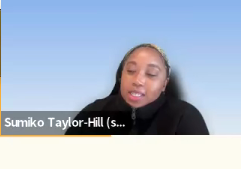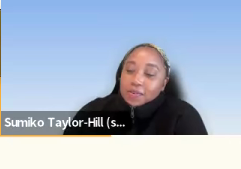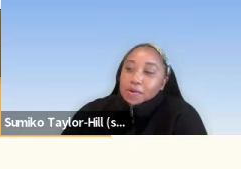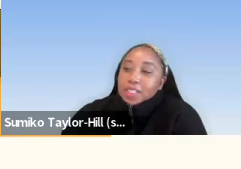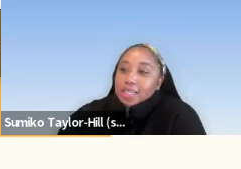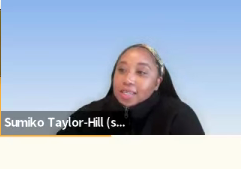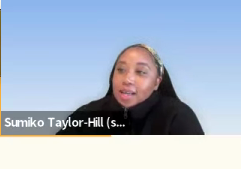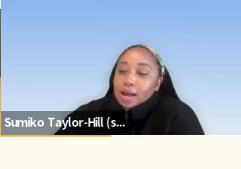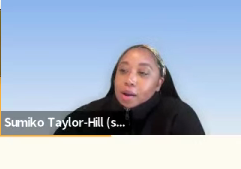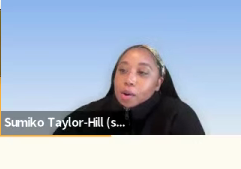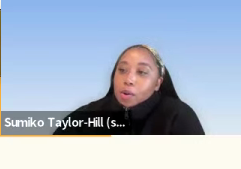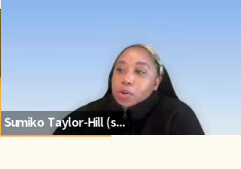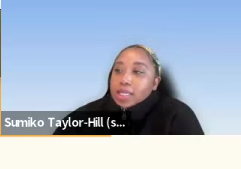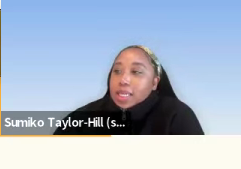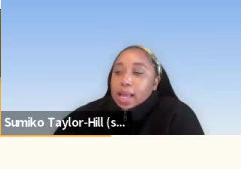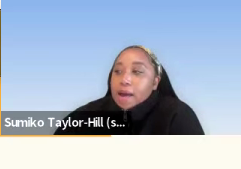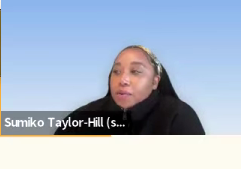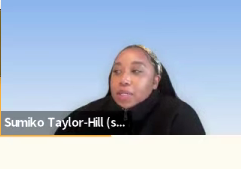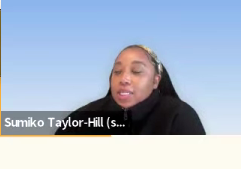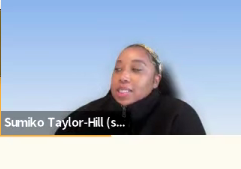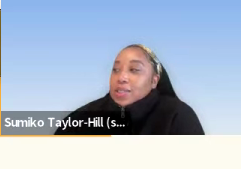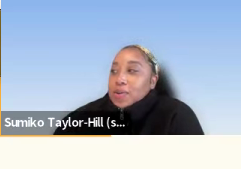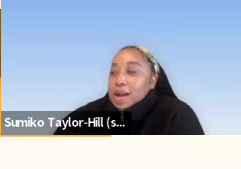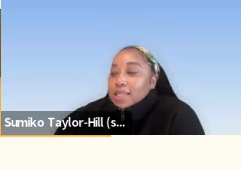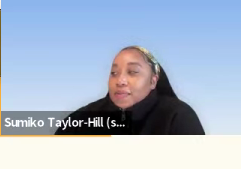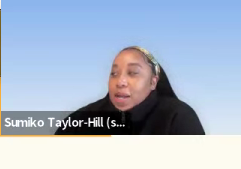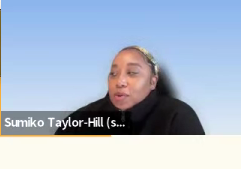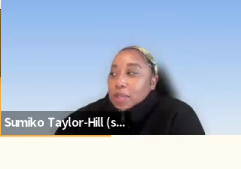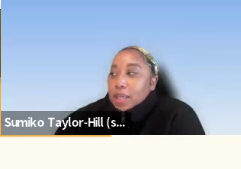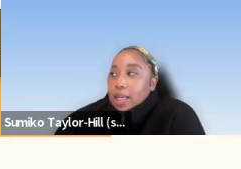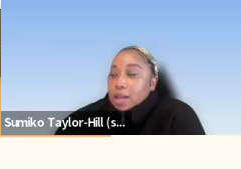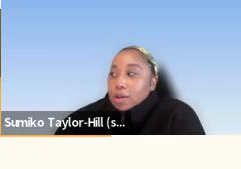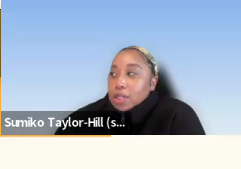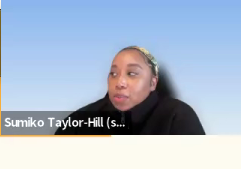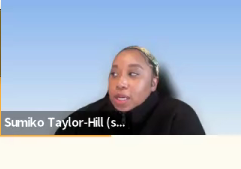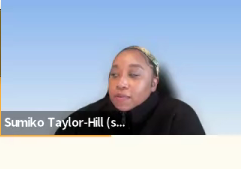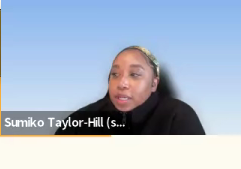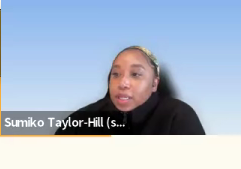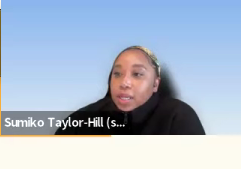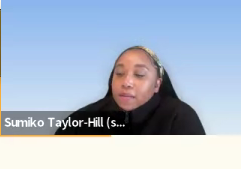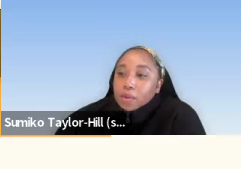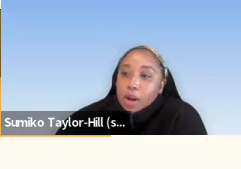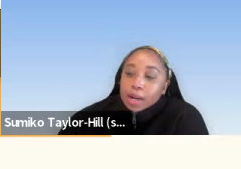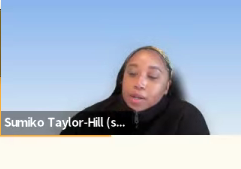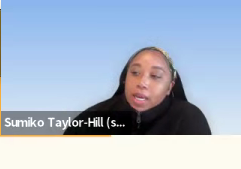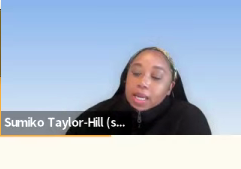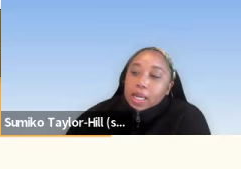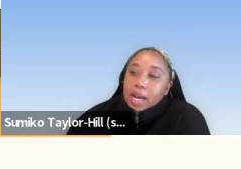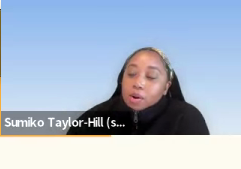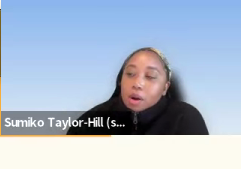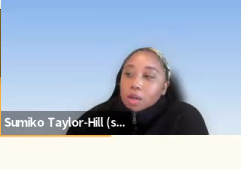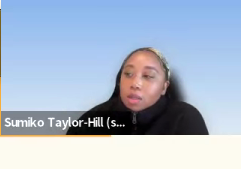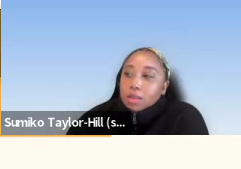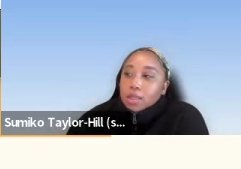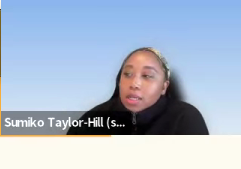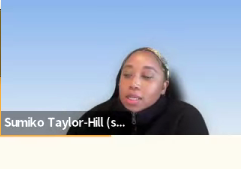Our first question is for Onisha, who is an Afro-Indigenous queer identified in long-term recovery from crack cocaine